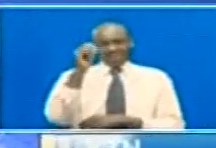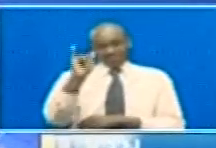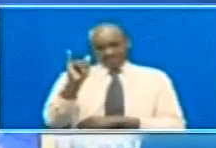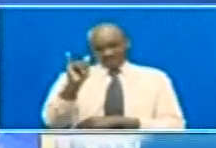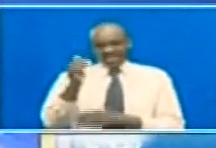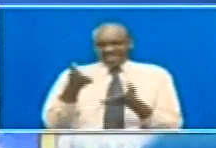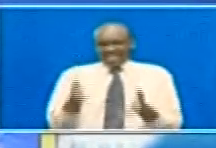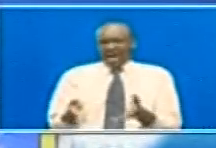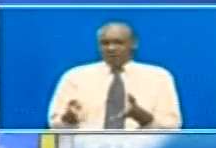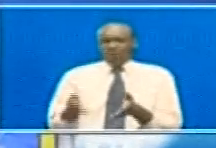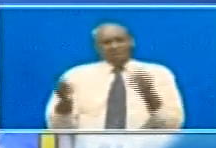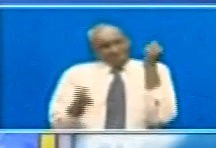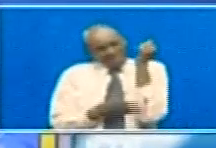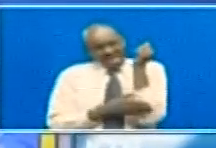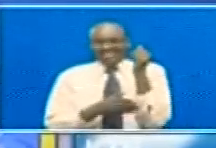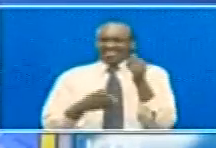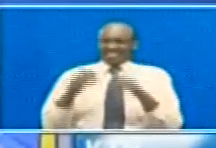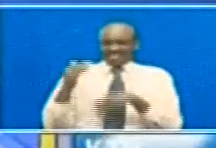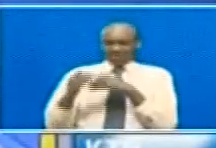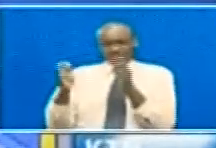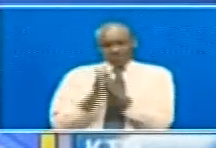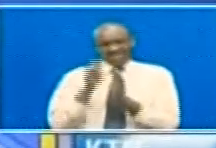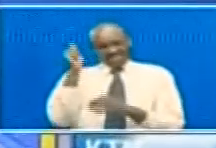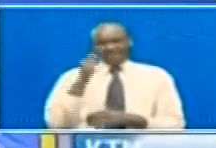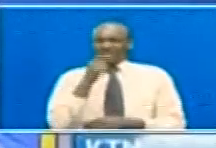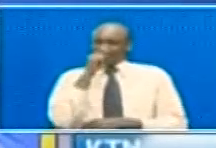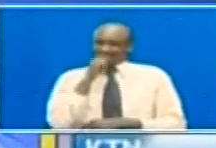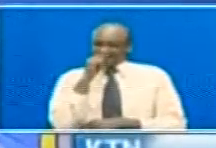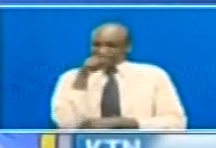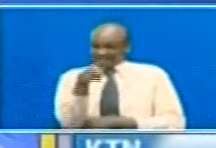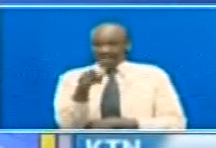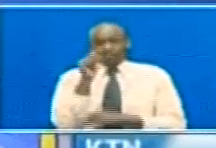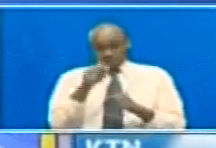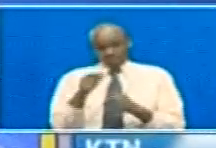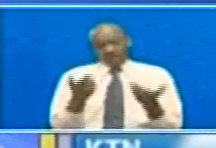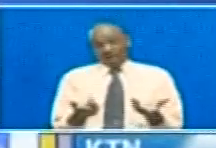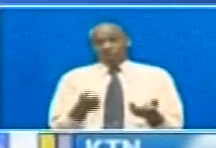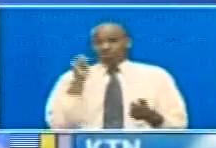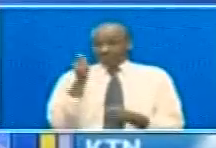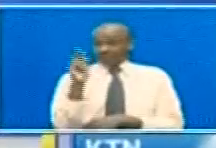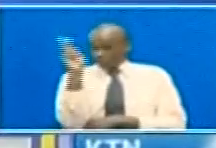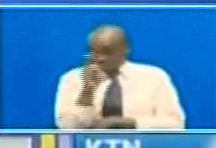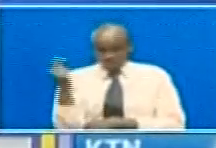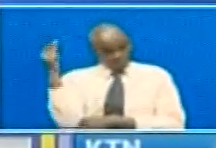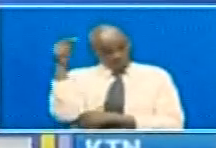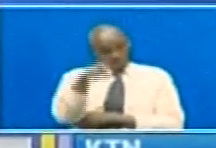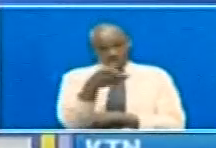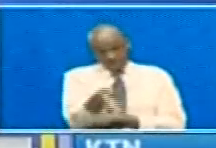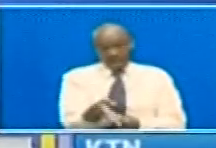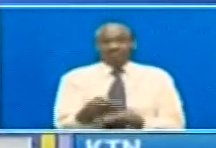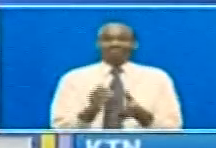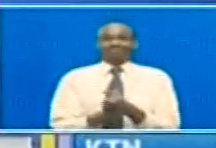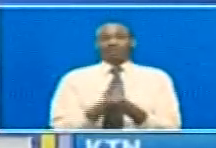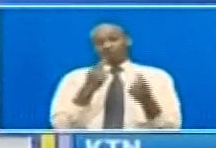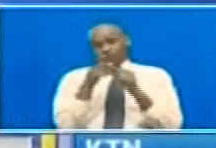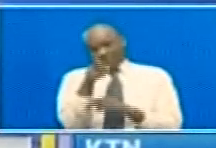The frosty relations between Kenya and Tanzania appear to be toning down after President Uhuru Kenyatta's intervention over the weekend.